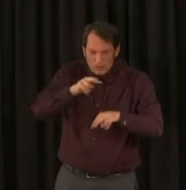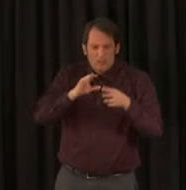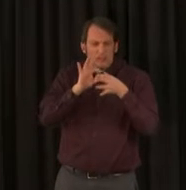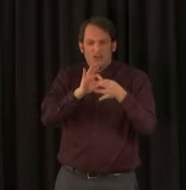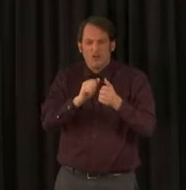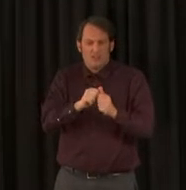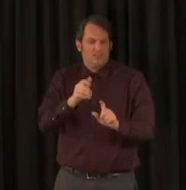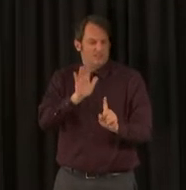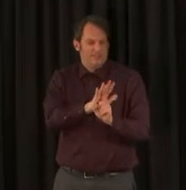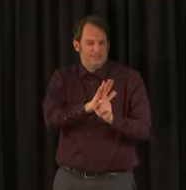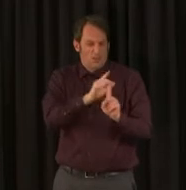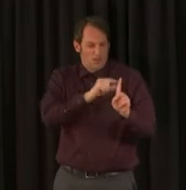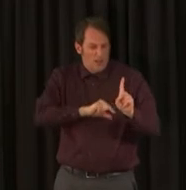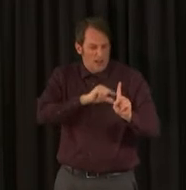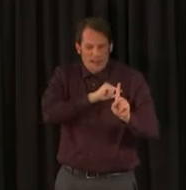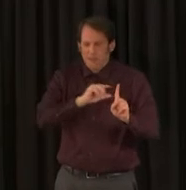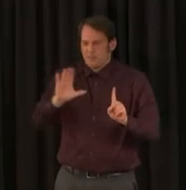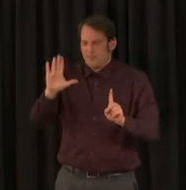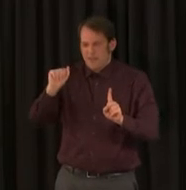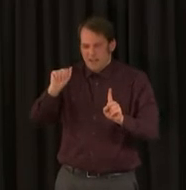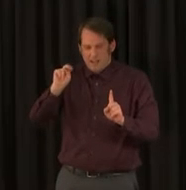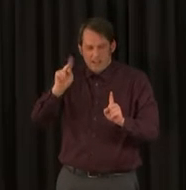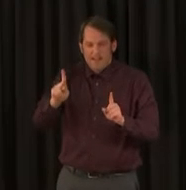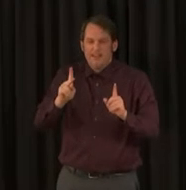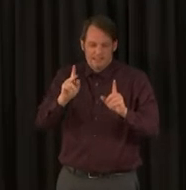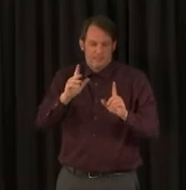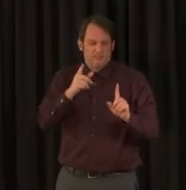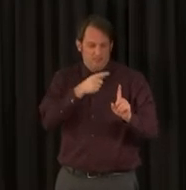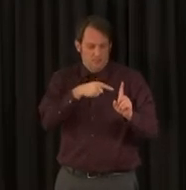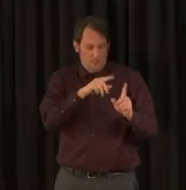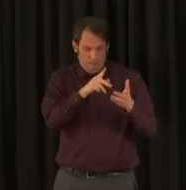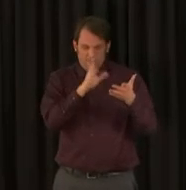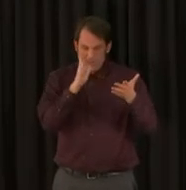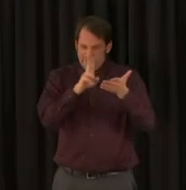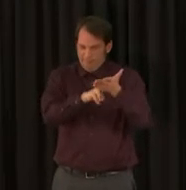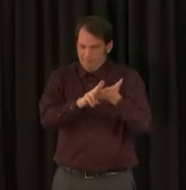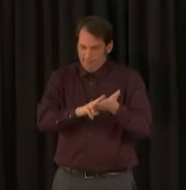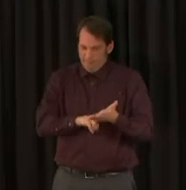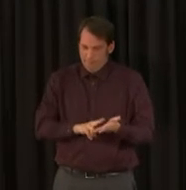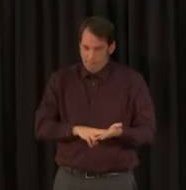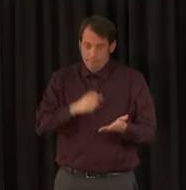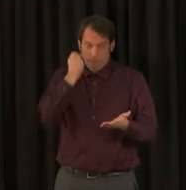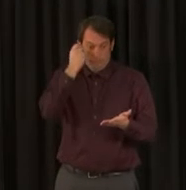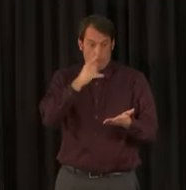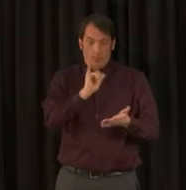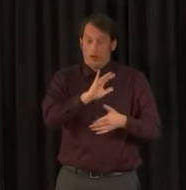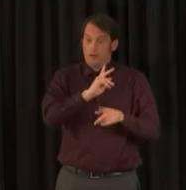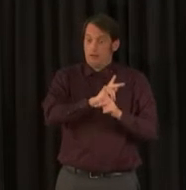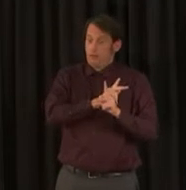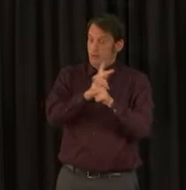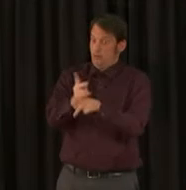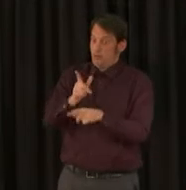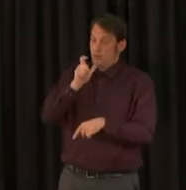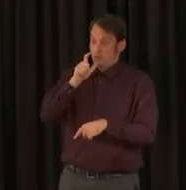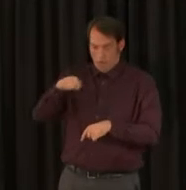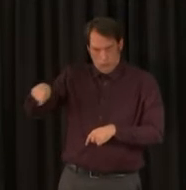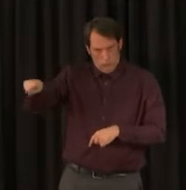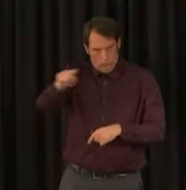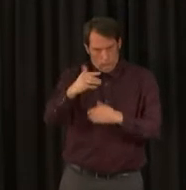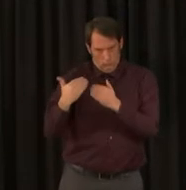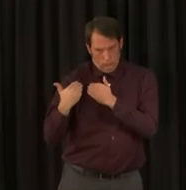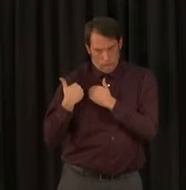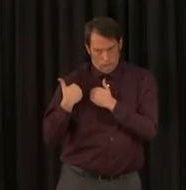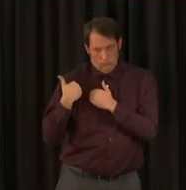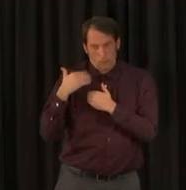your CPA. You must sign those statements when you give them to your current